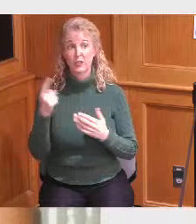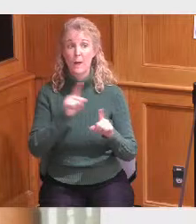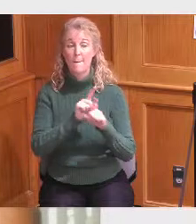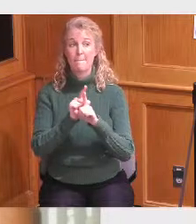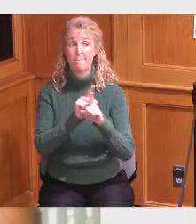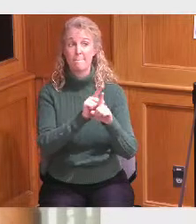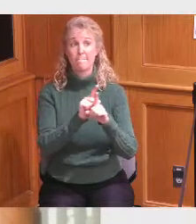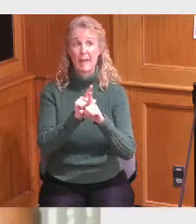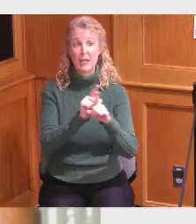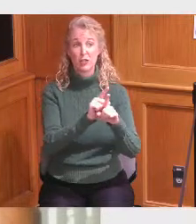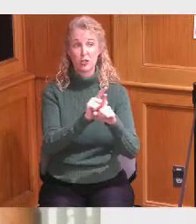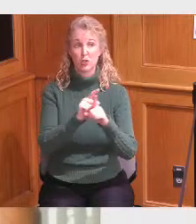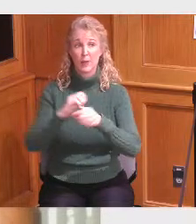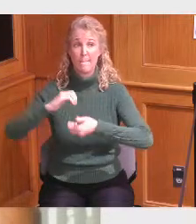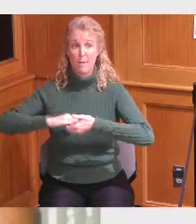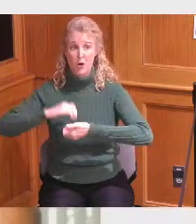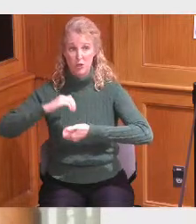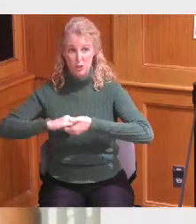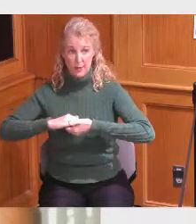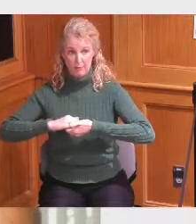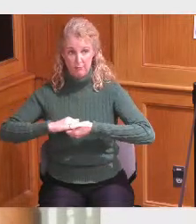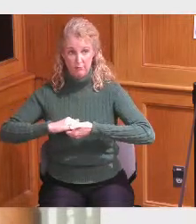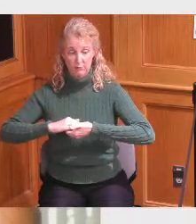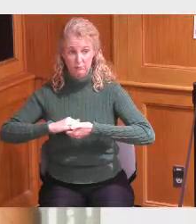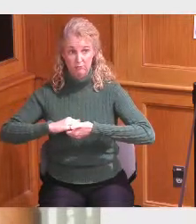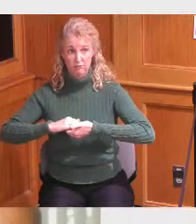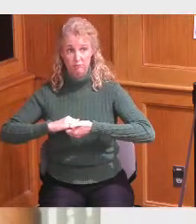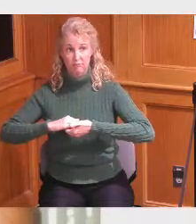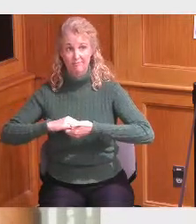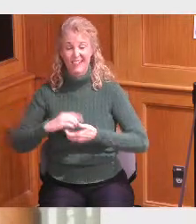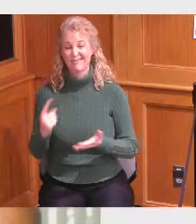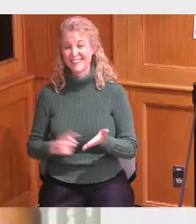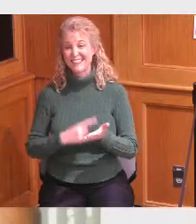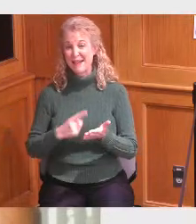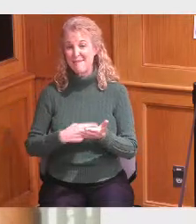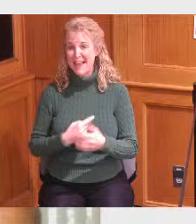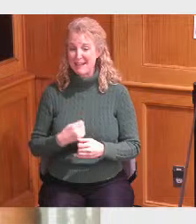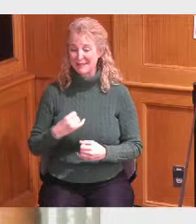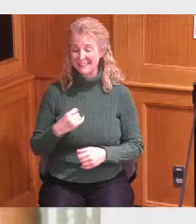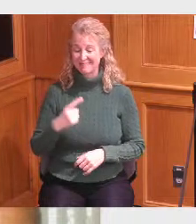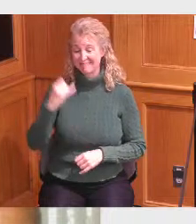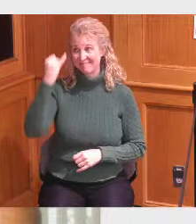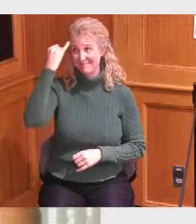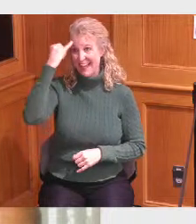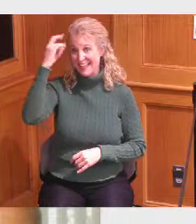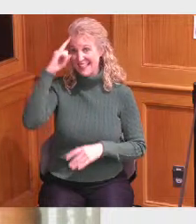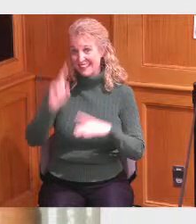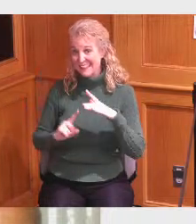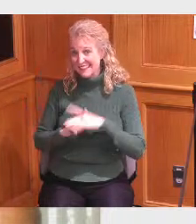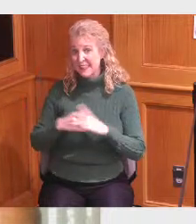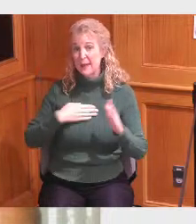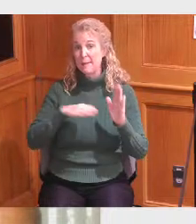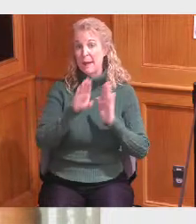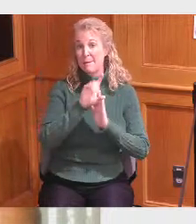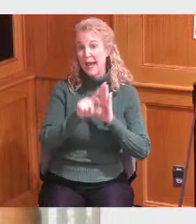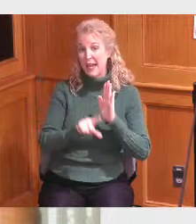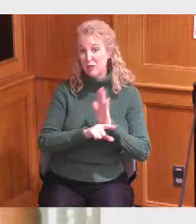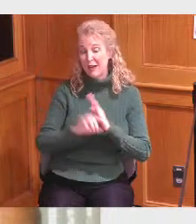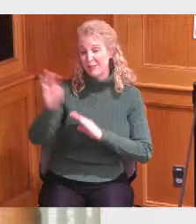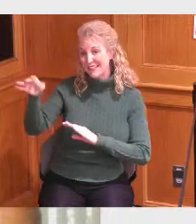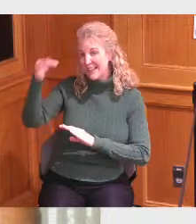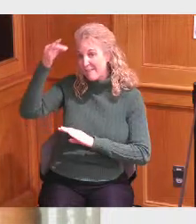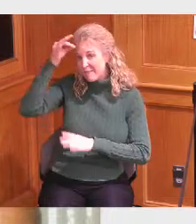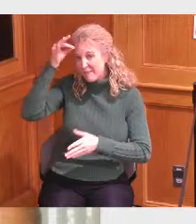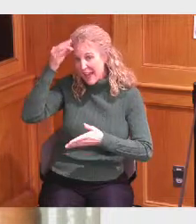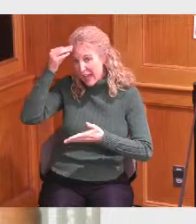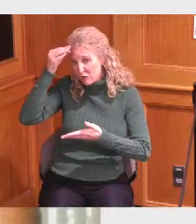Mentorship Partnership Initiative. And I come up with these ideas. My background is federal procurement.